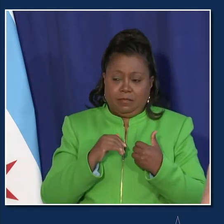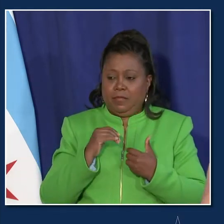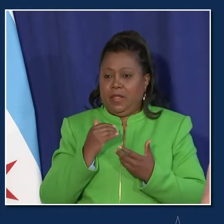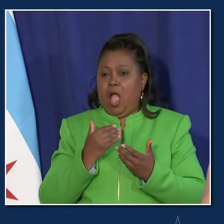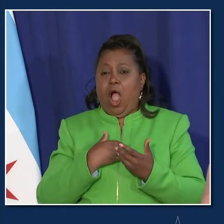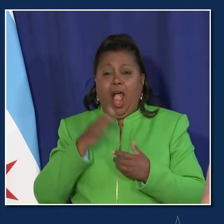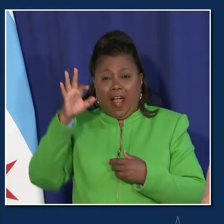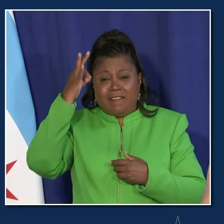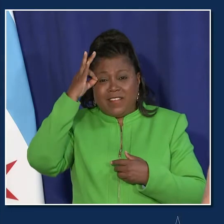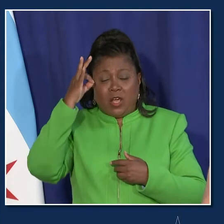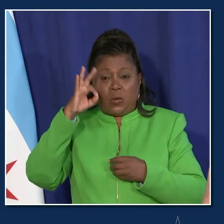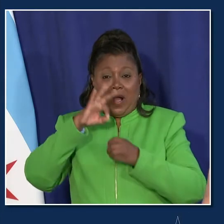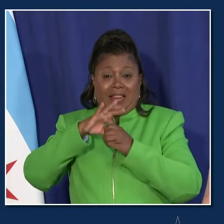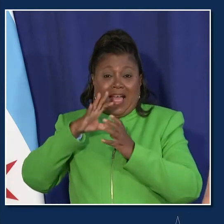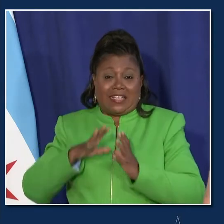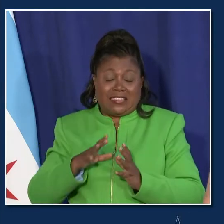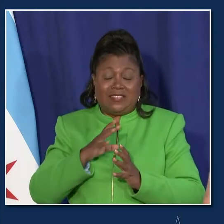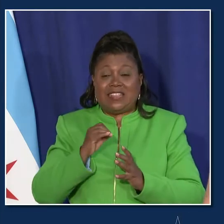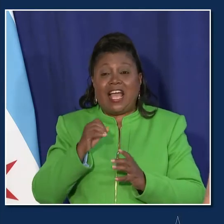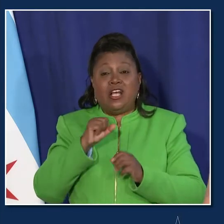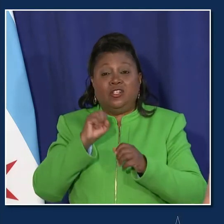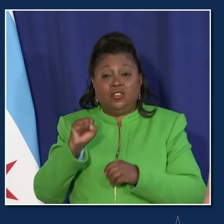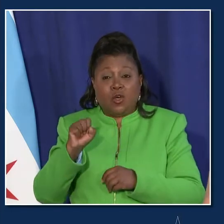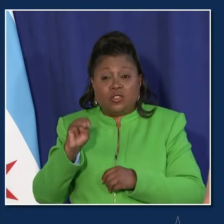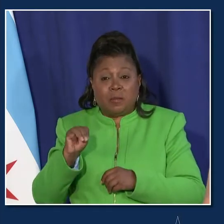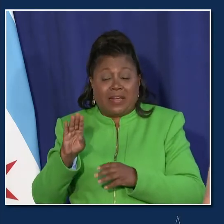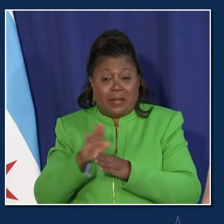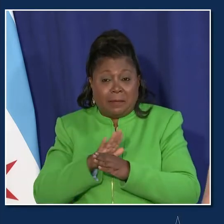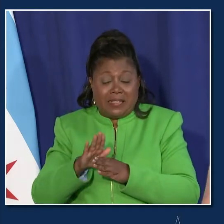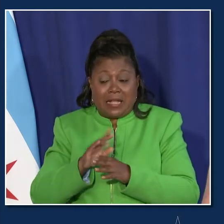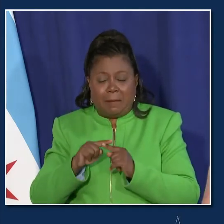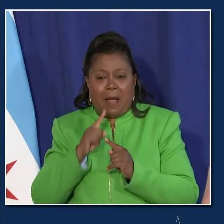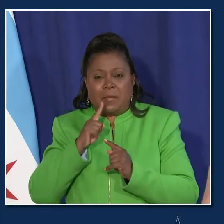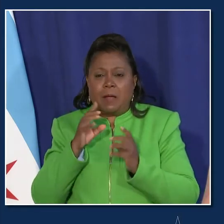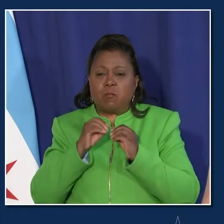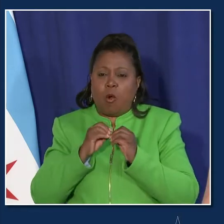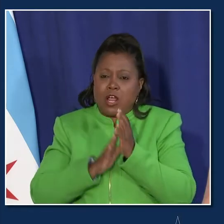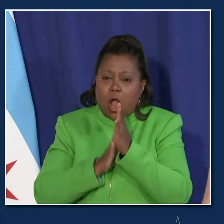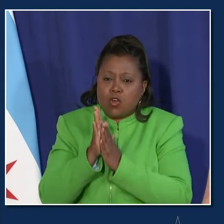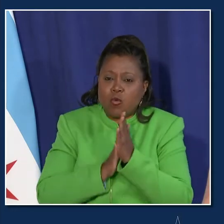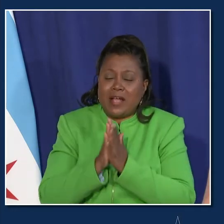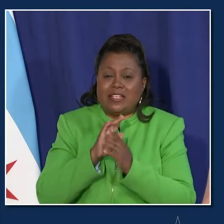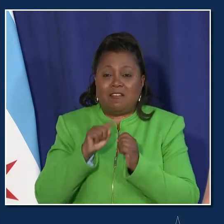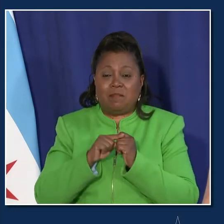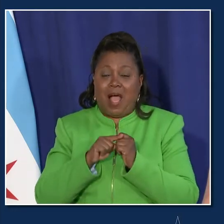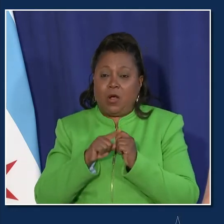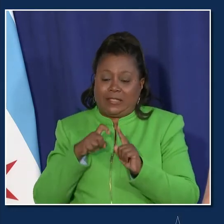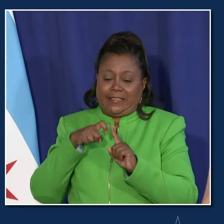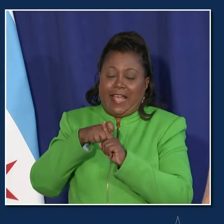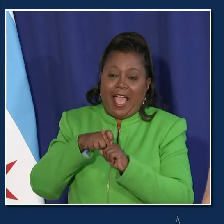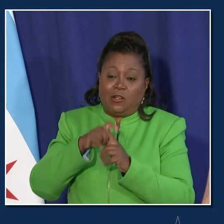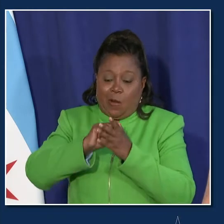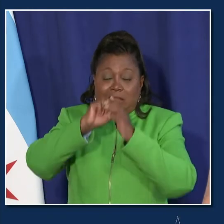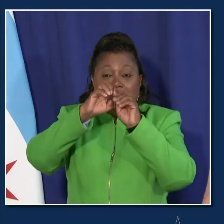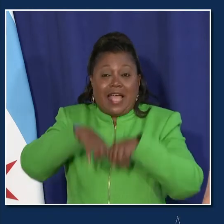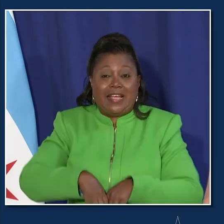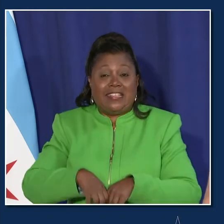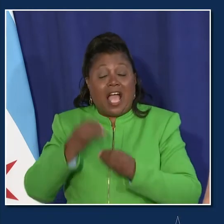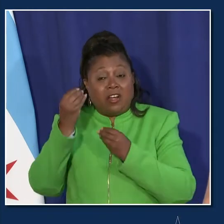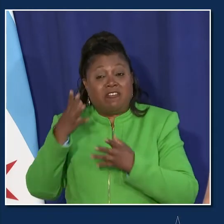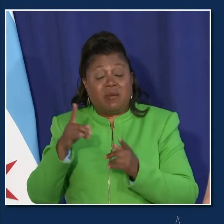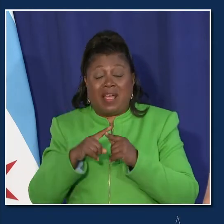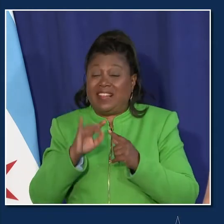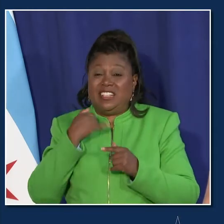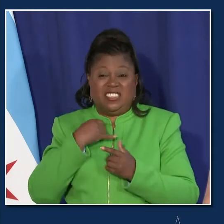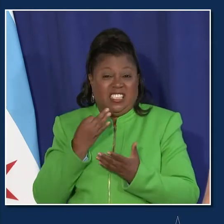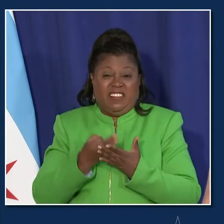our federal electeds and social media companies about being much more aggressive about tagging or taking down information that's